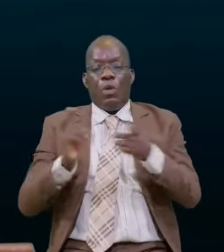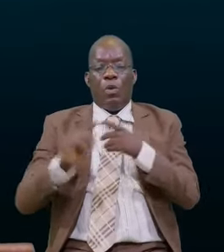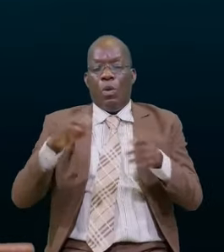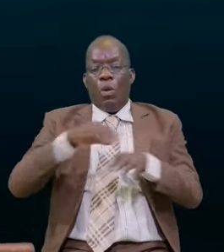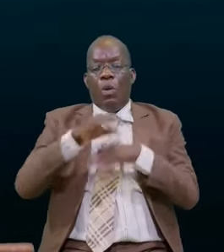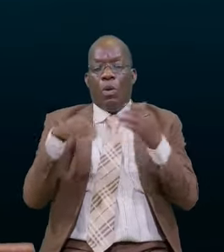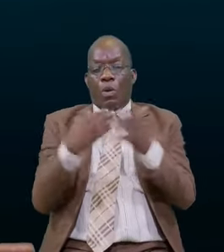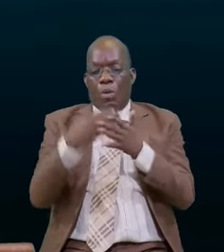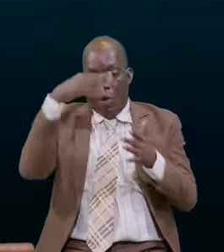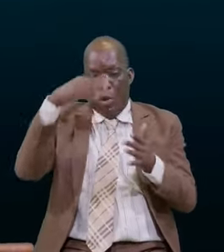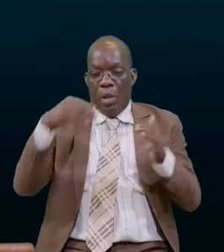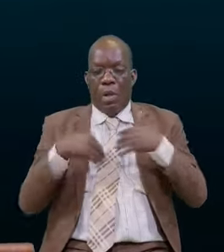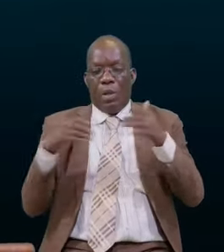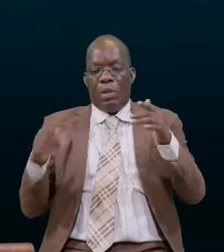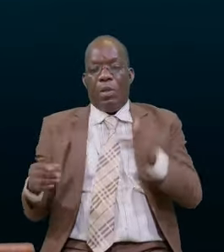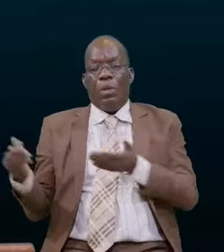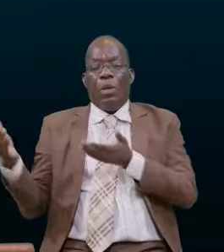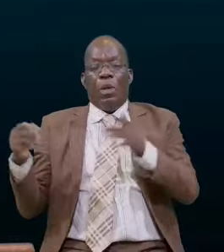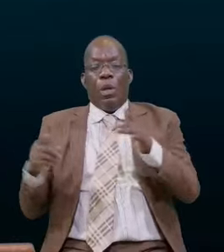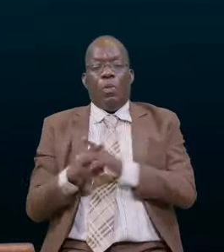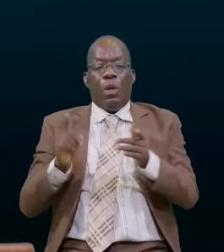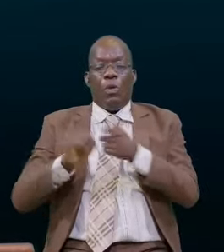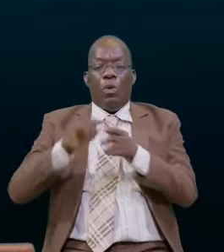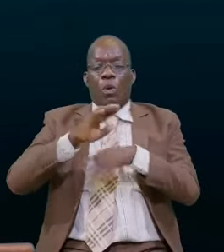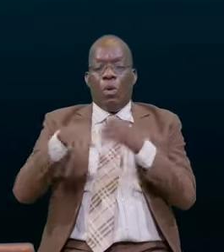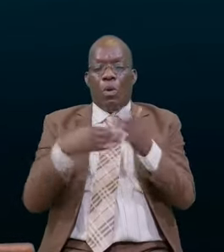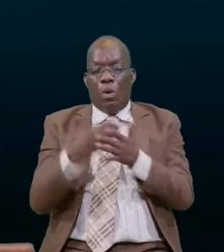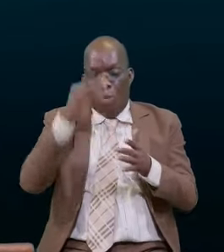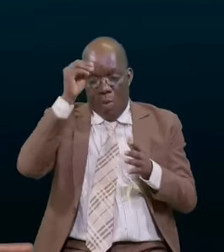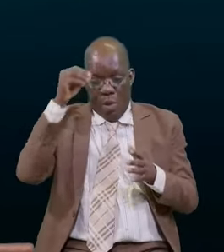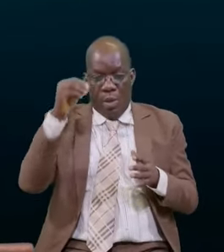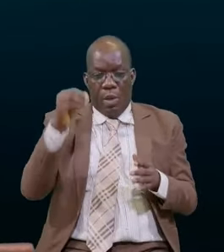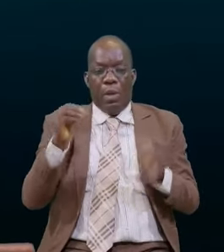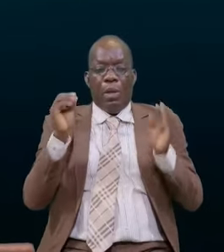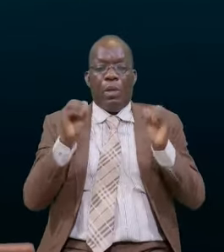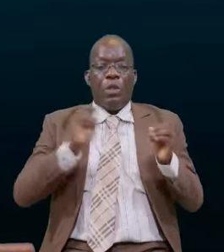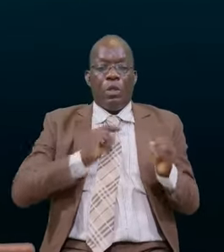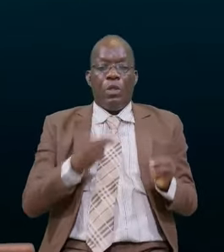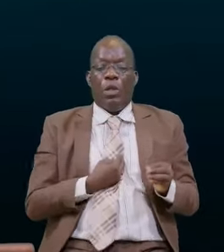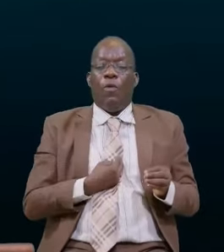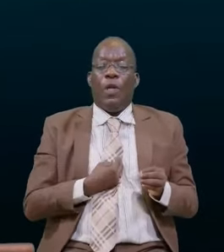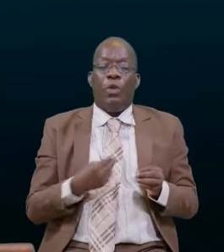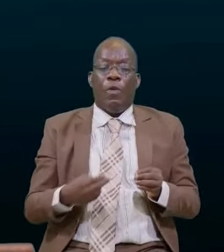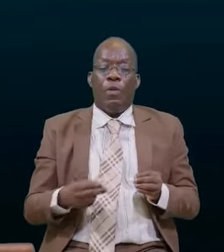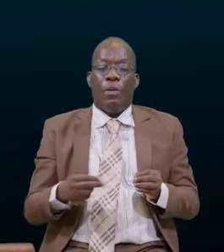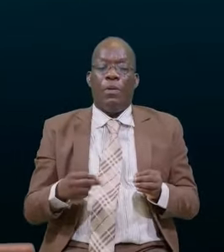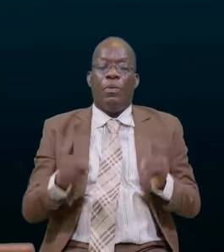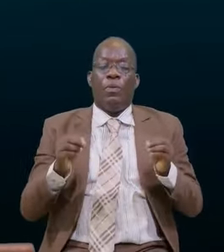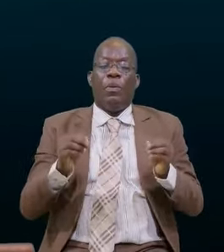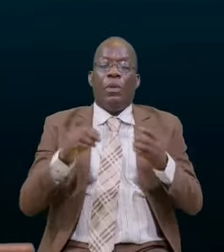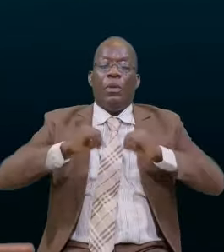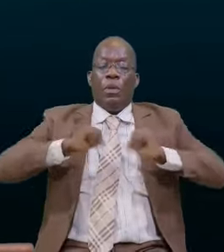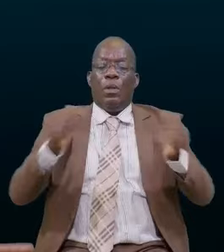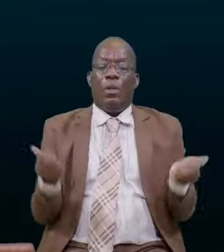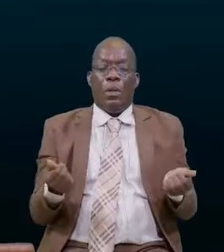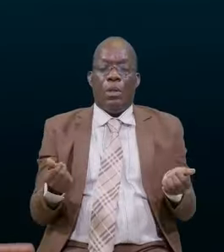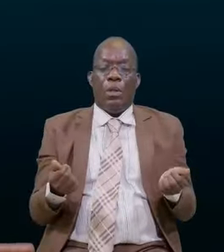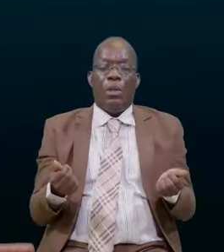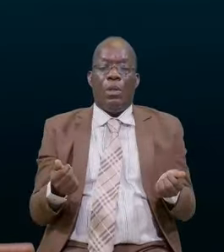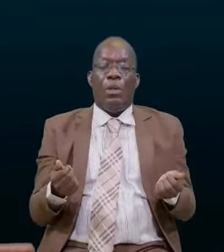freedom as appear to men teaching us that deny ungodliness and wory L we should live